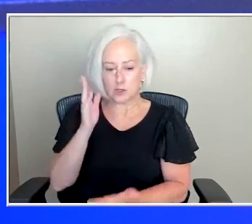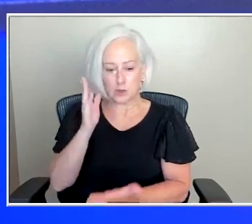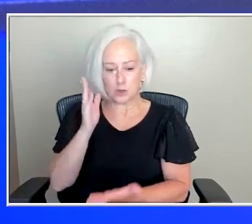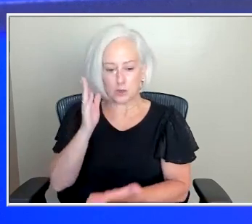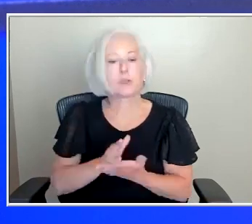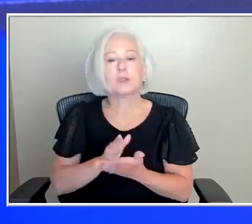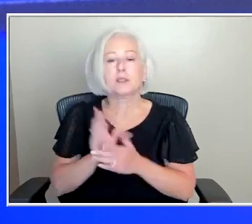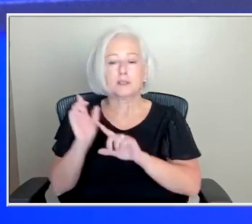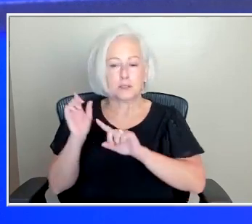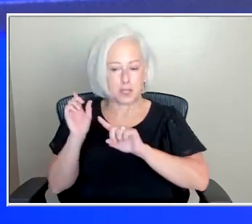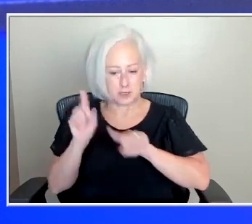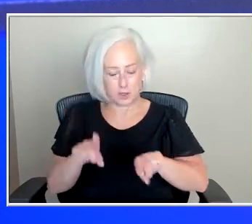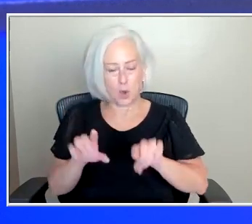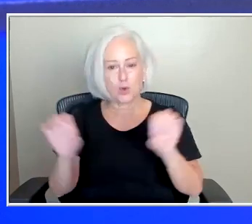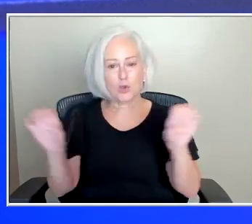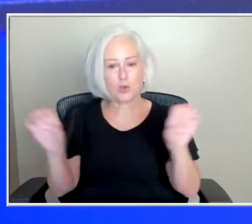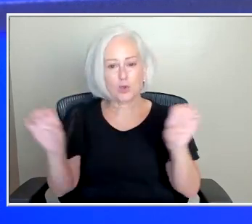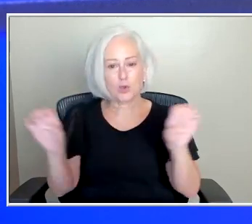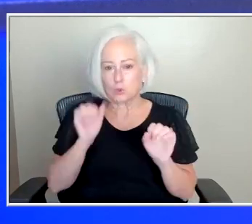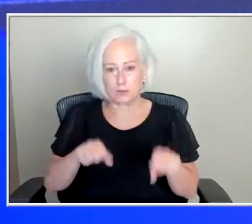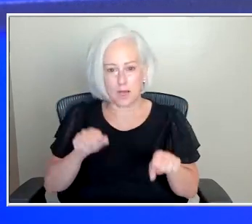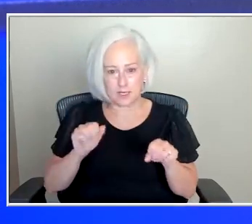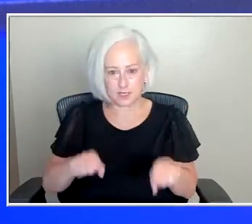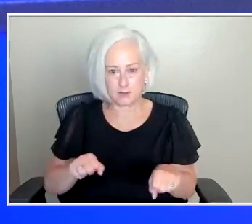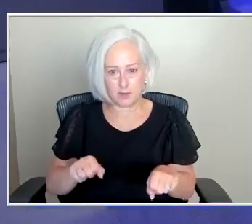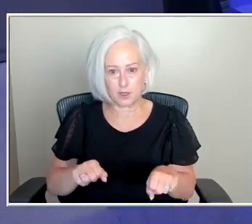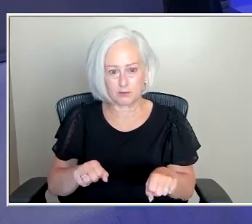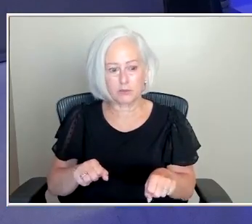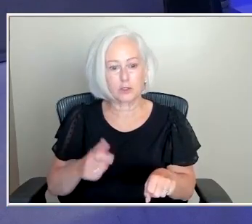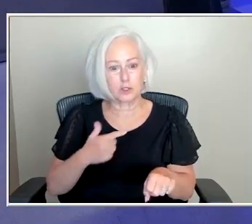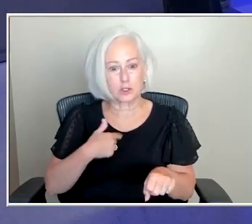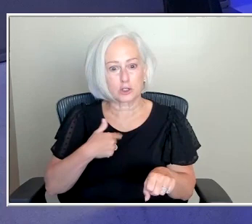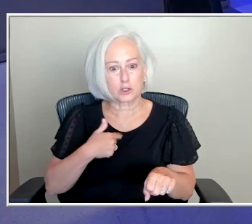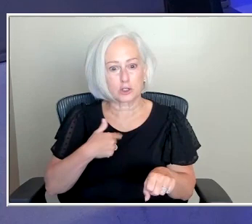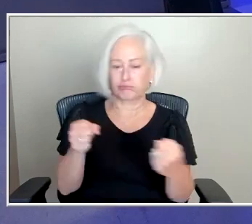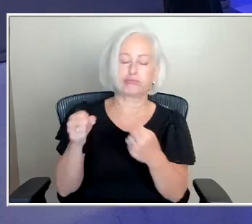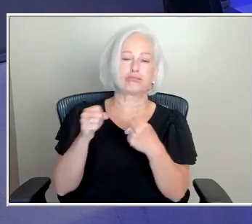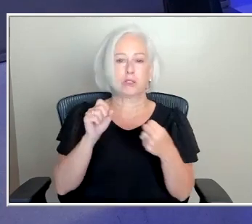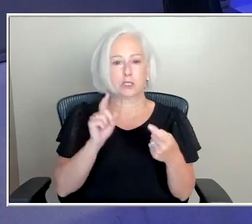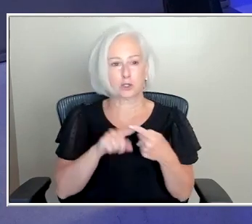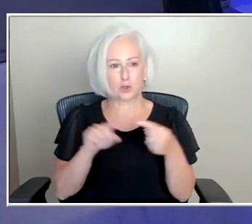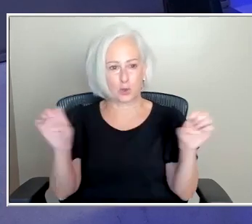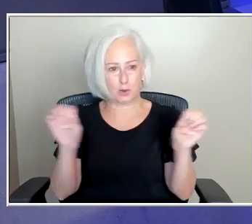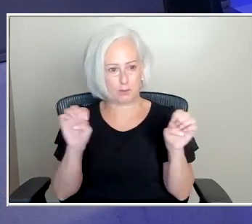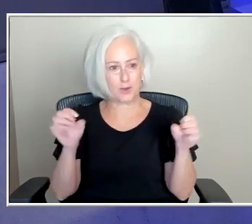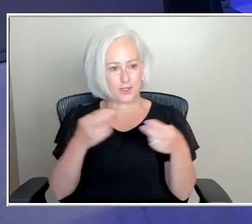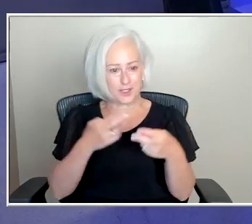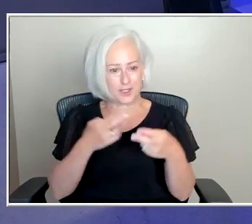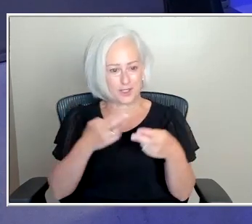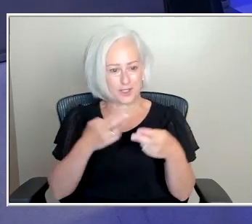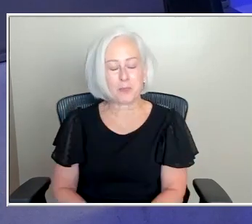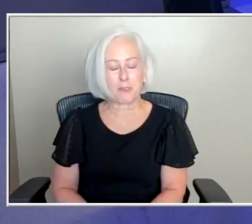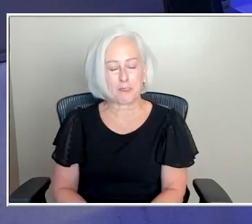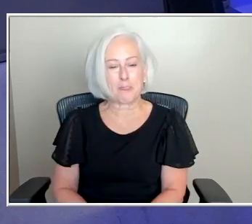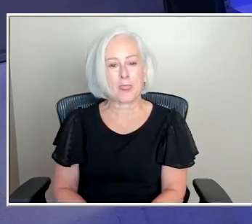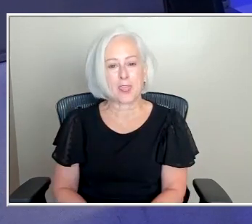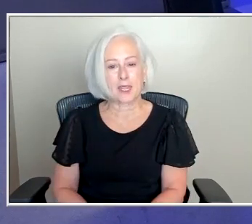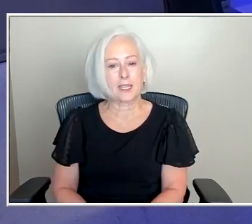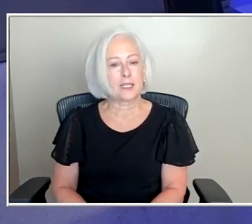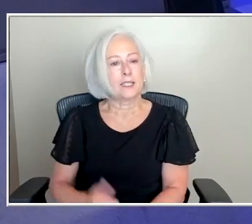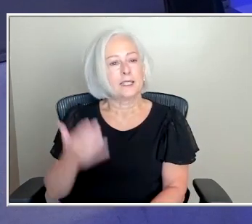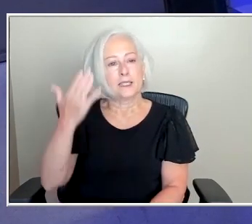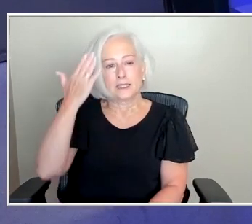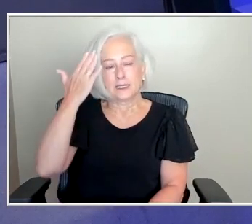as quickly as I could, which I did. You turned around. I turned around, and not knowing what was